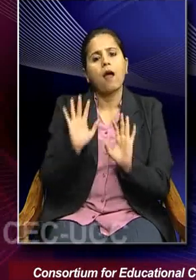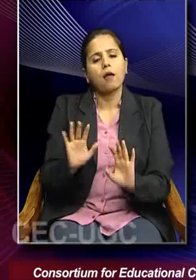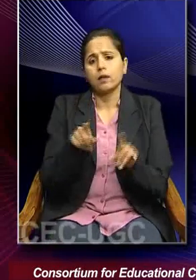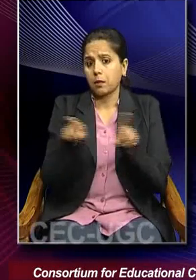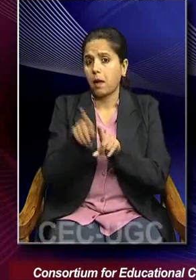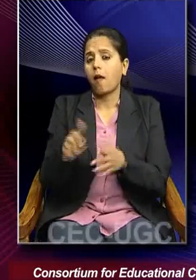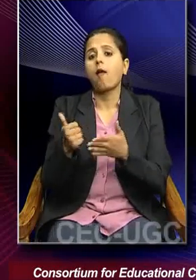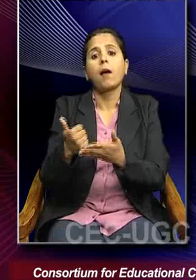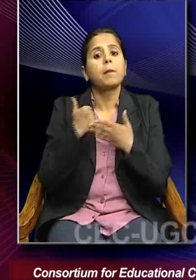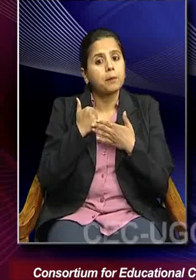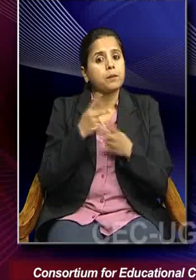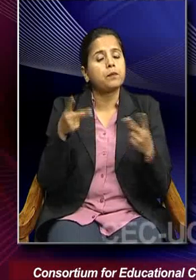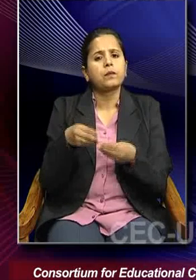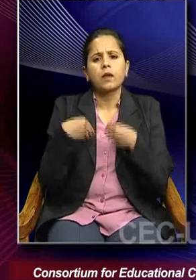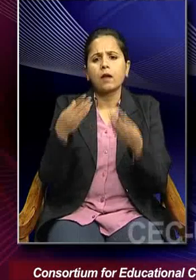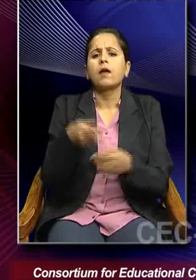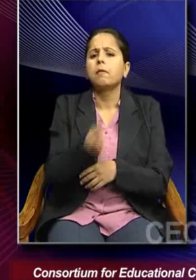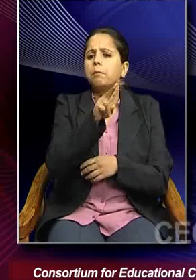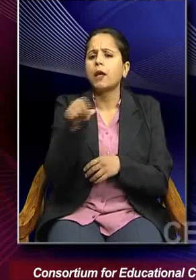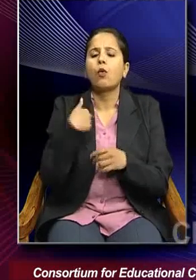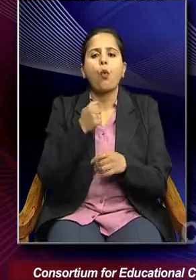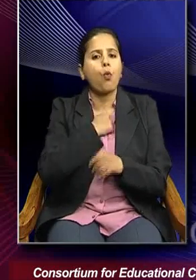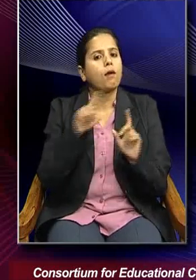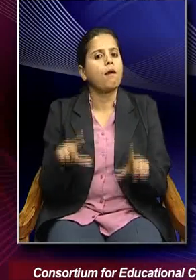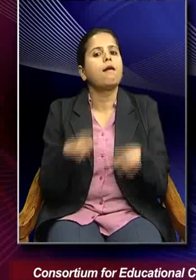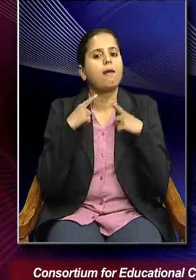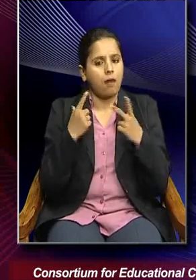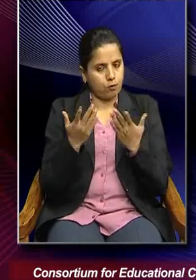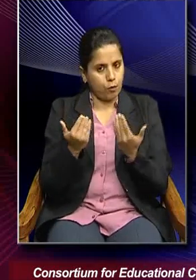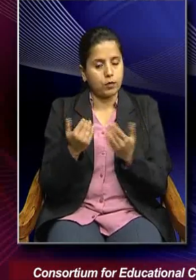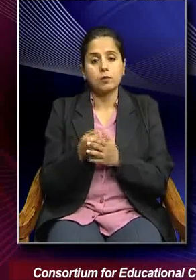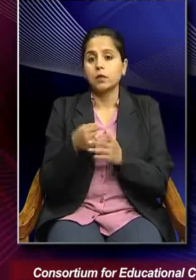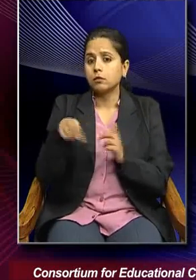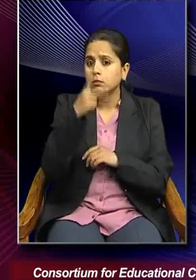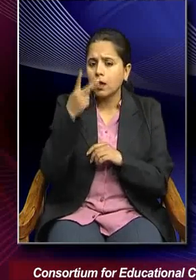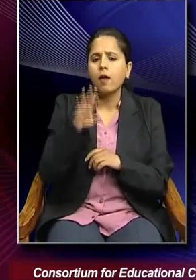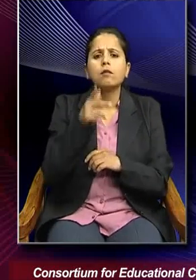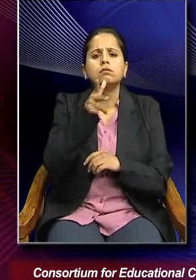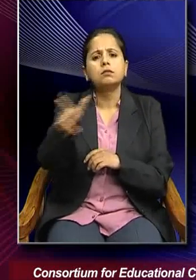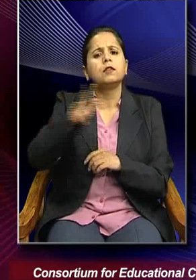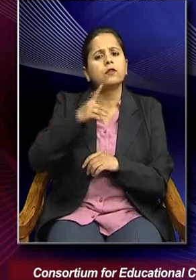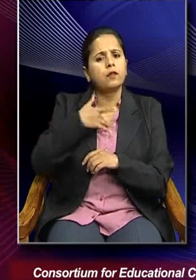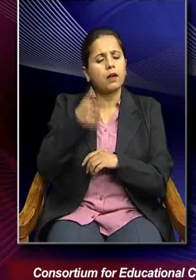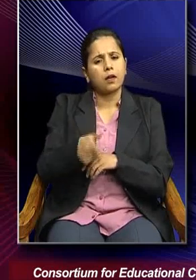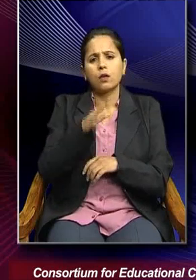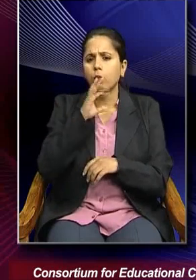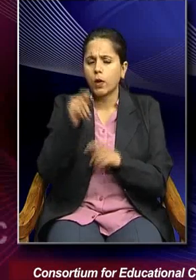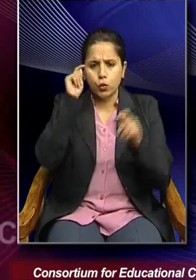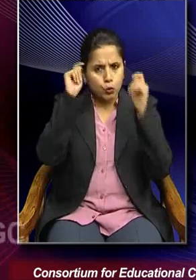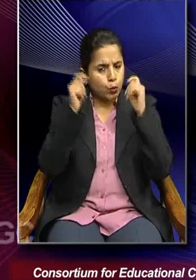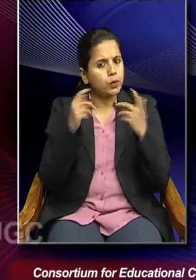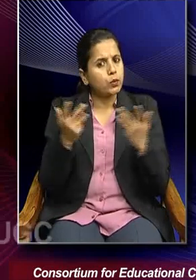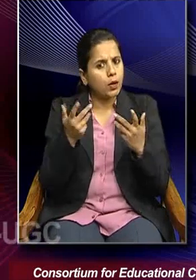also helps us in giving meaning to our life, and it also tells us what is the role